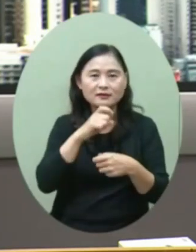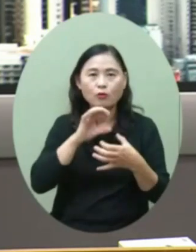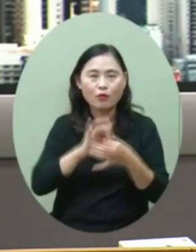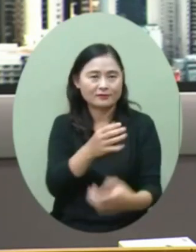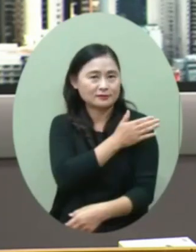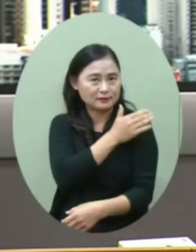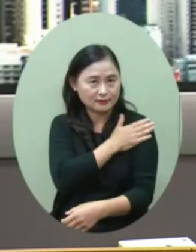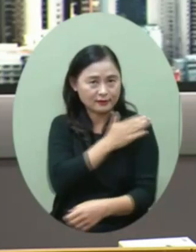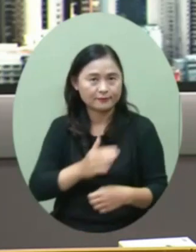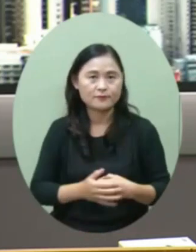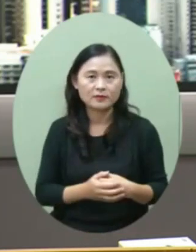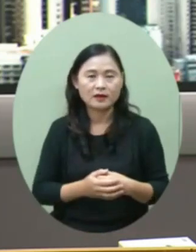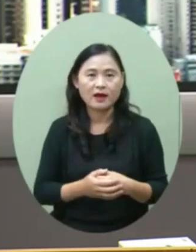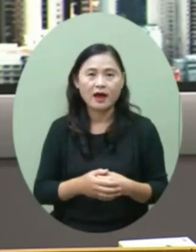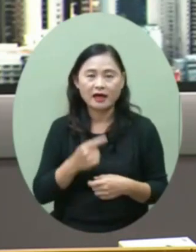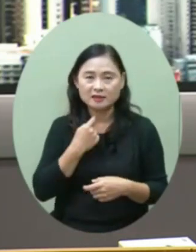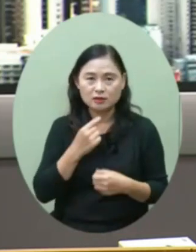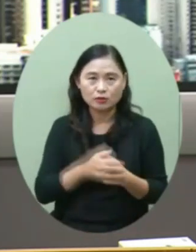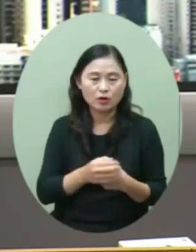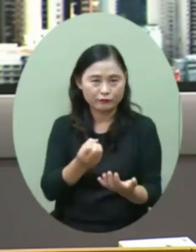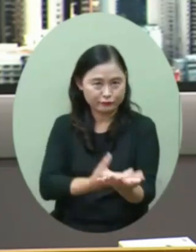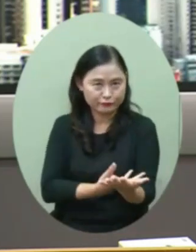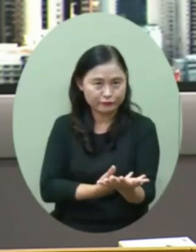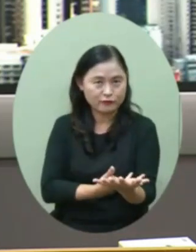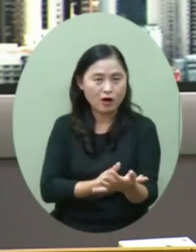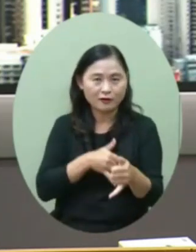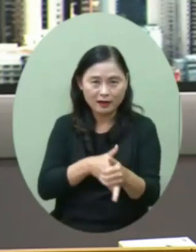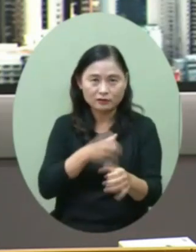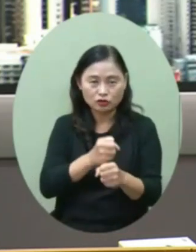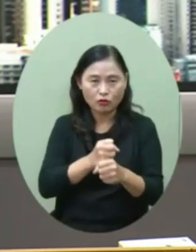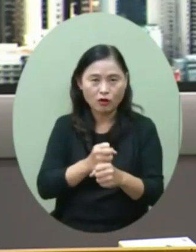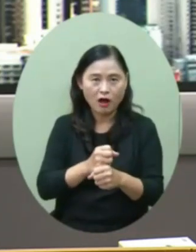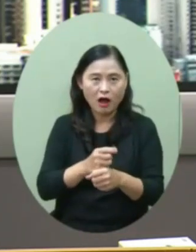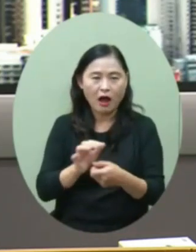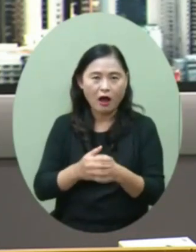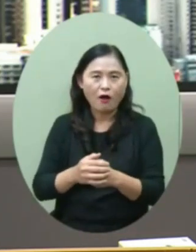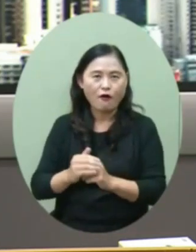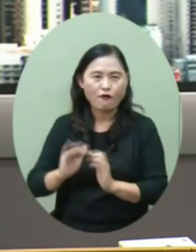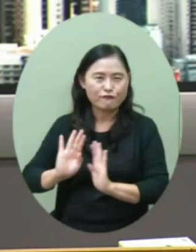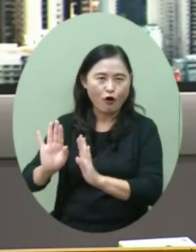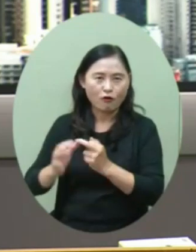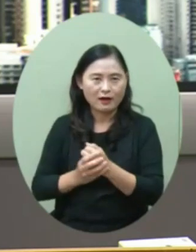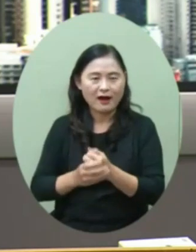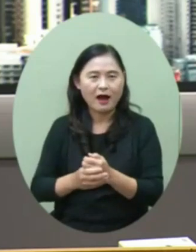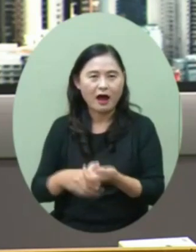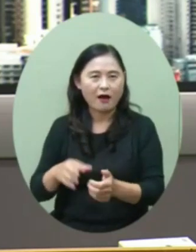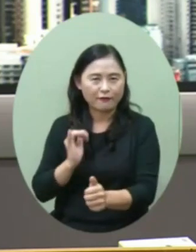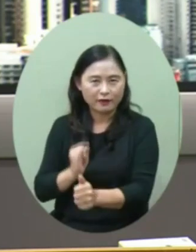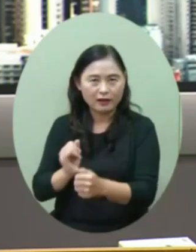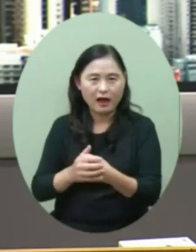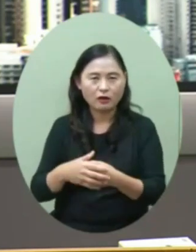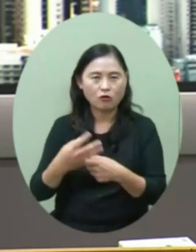If you look at the Chapter 1 of the National Security Law, that is, we need